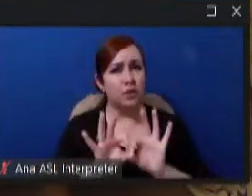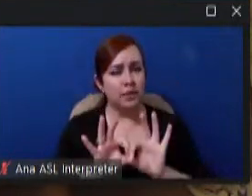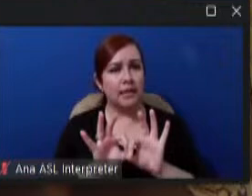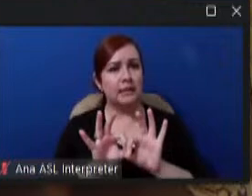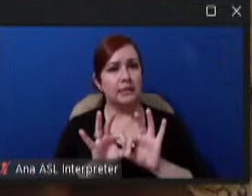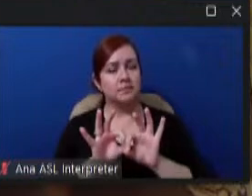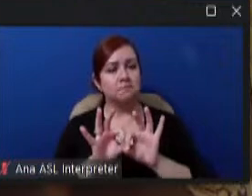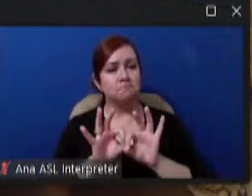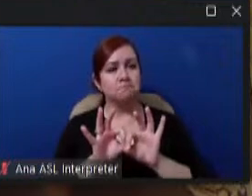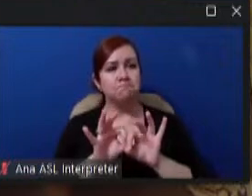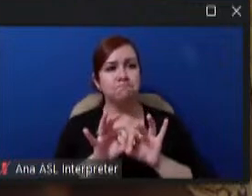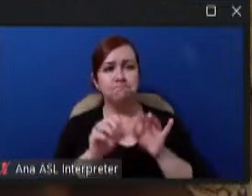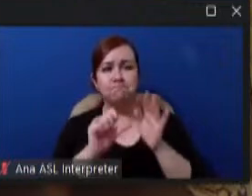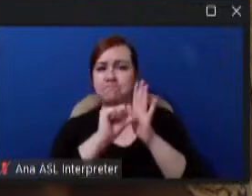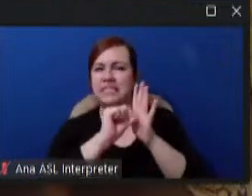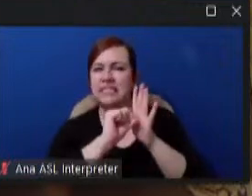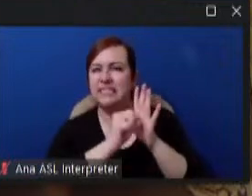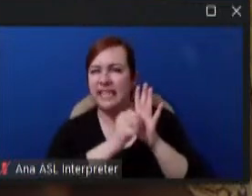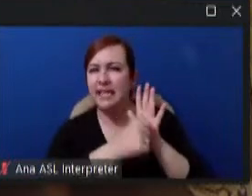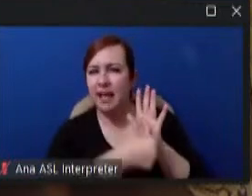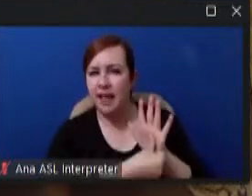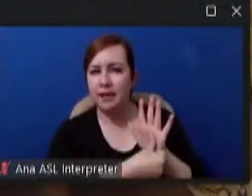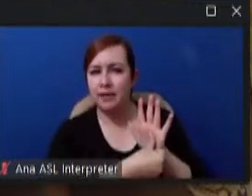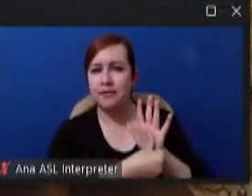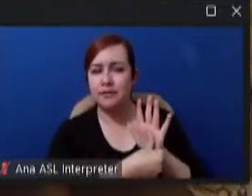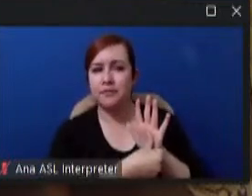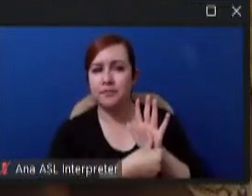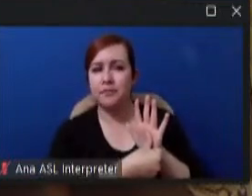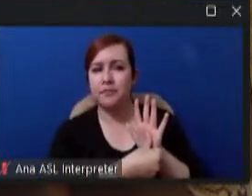it is important to note